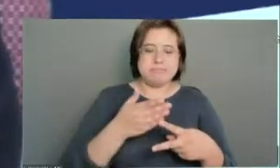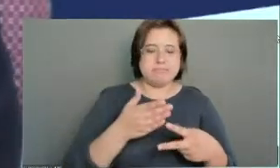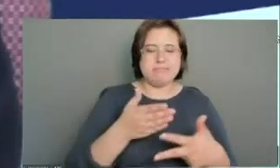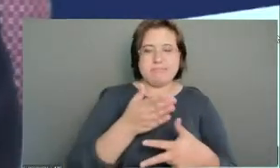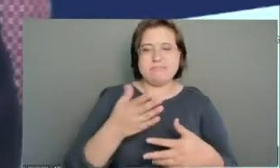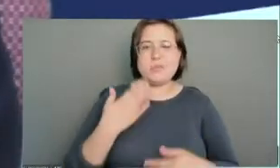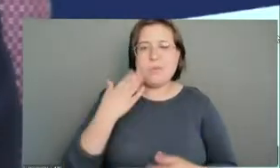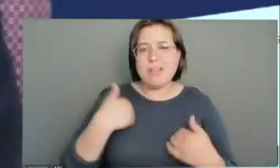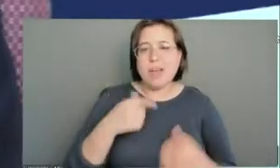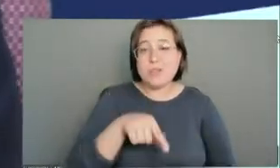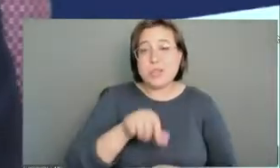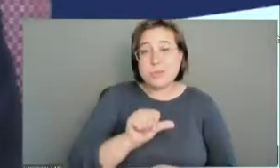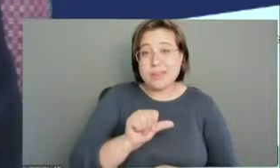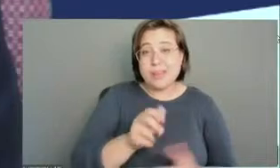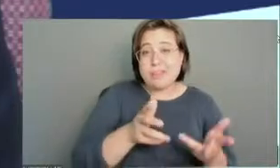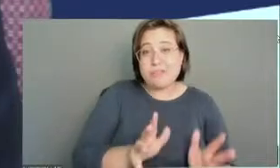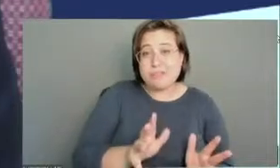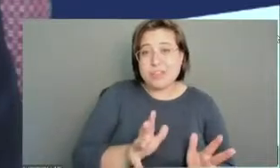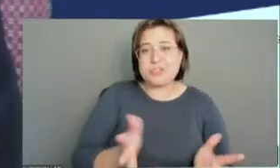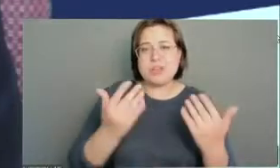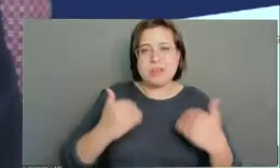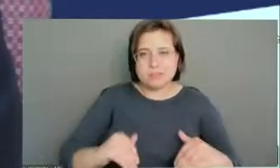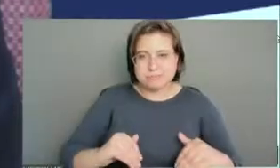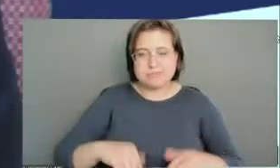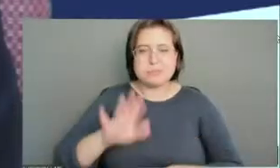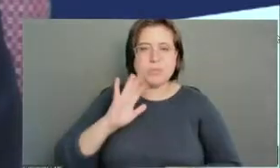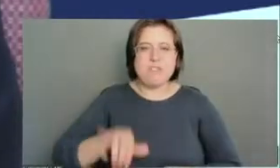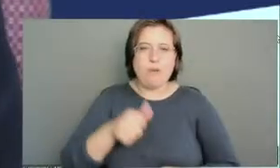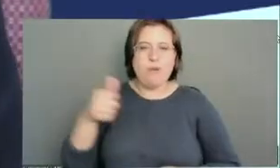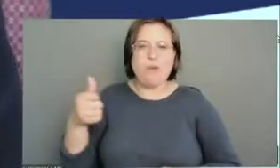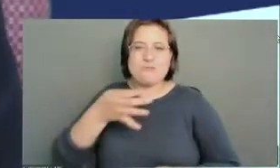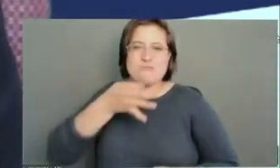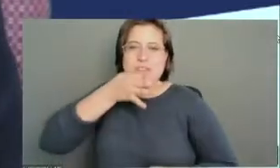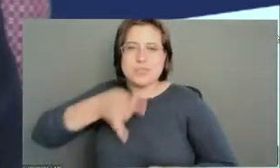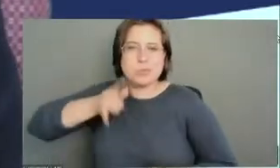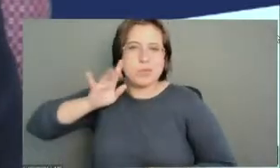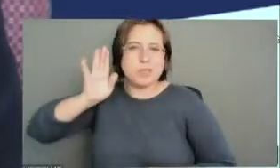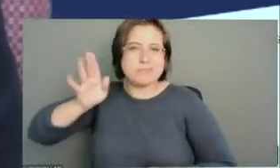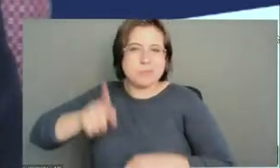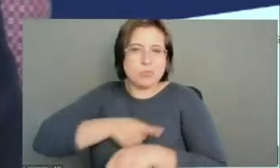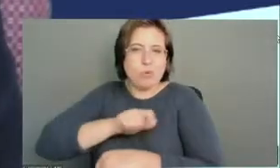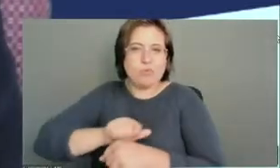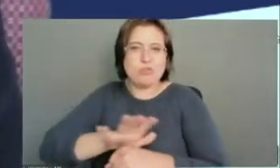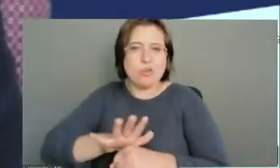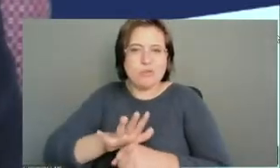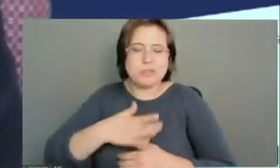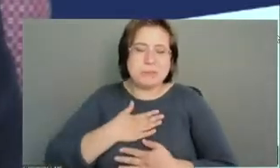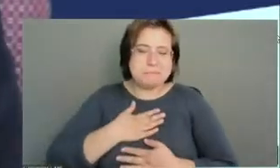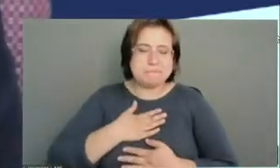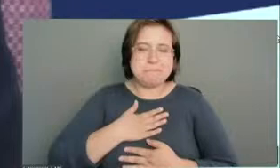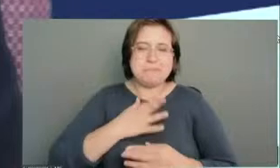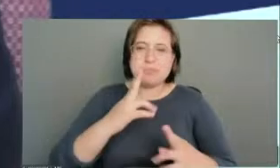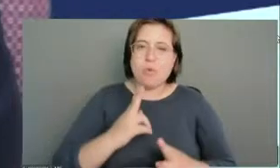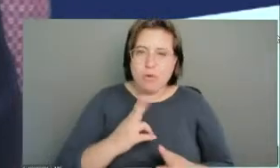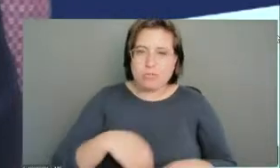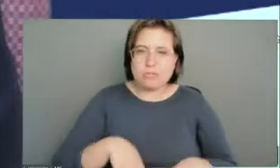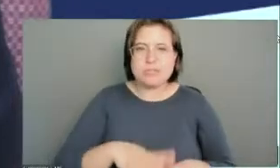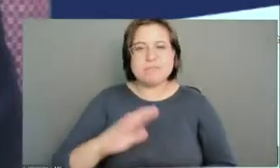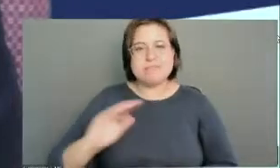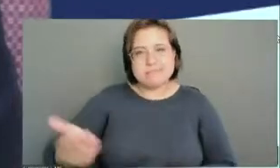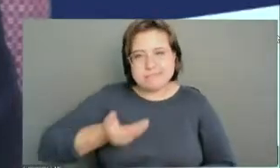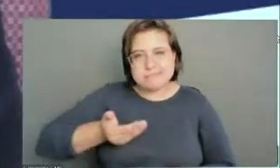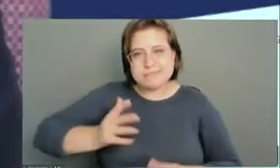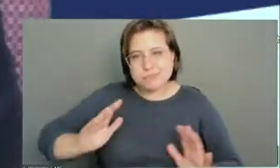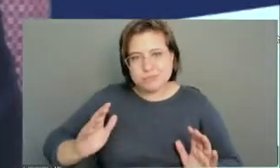guest expert speaking about long COVID. So it is my absolute honor to invite and welcome